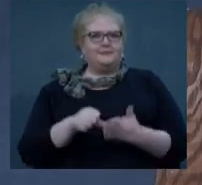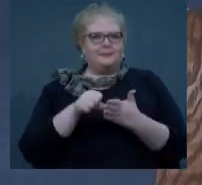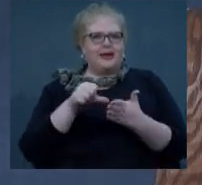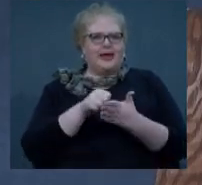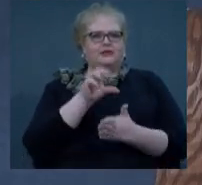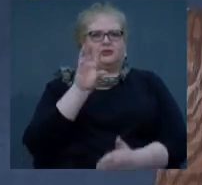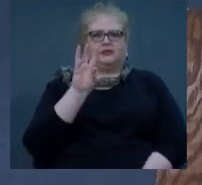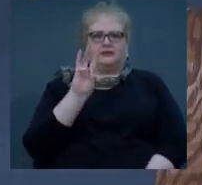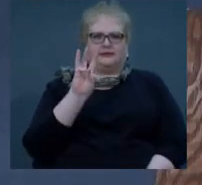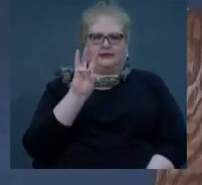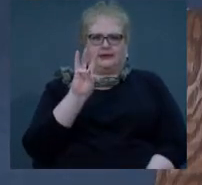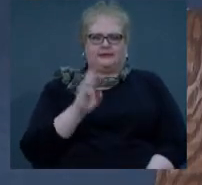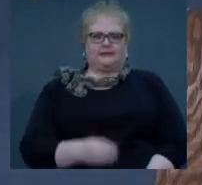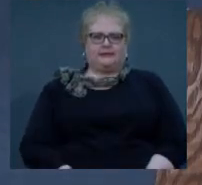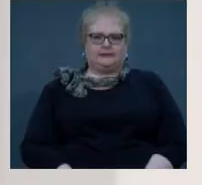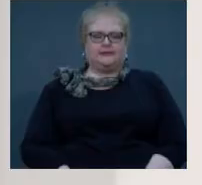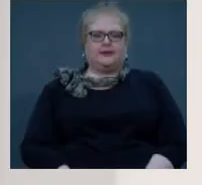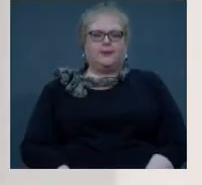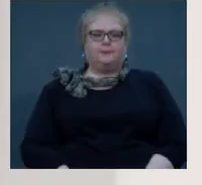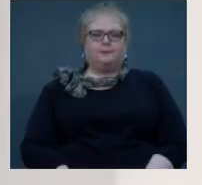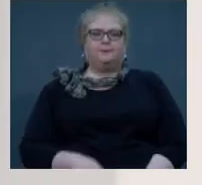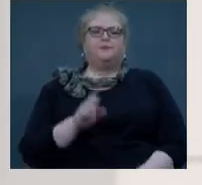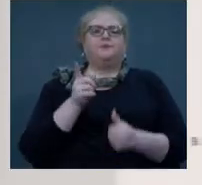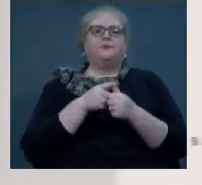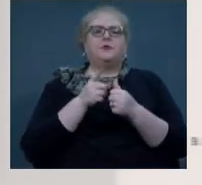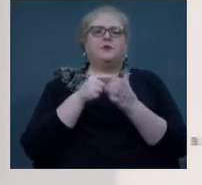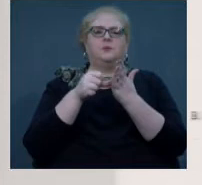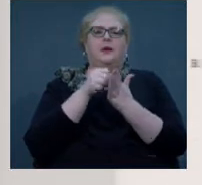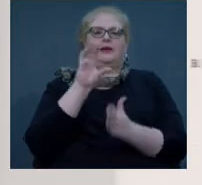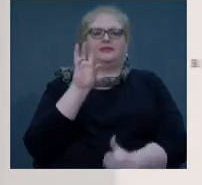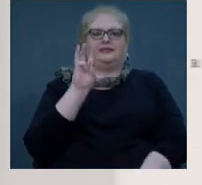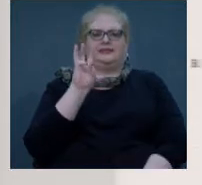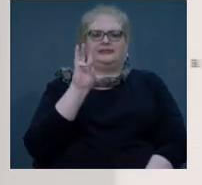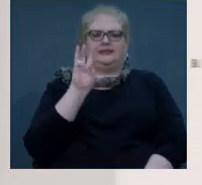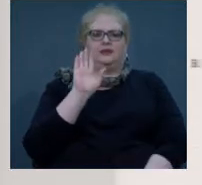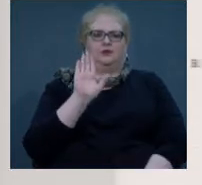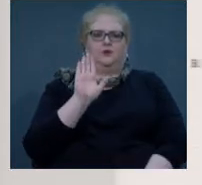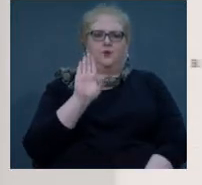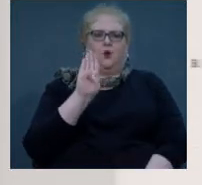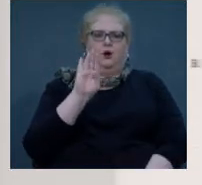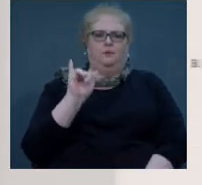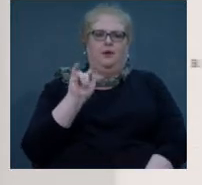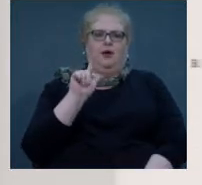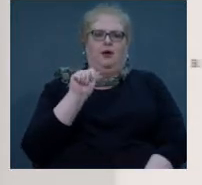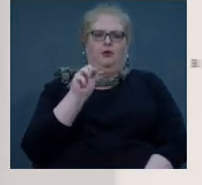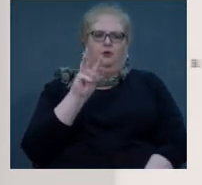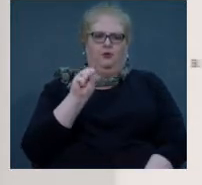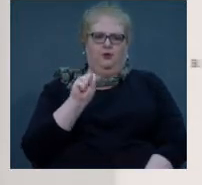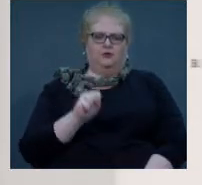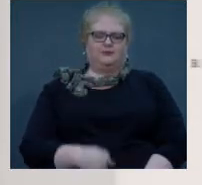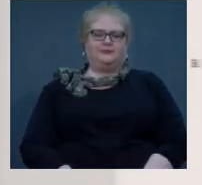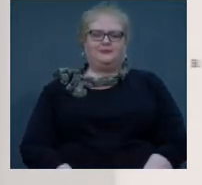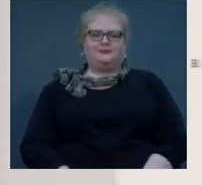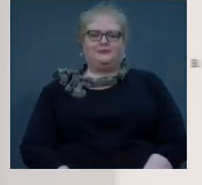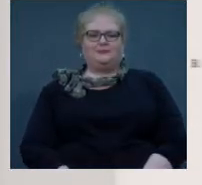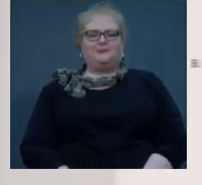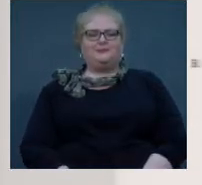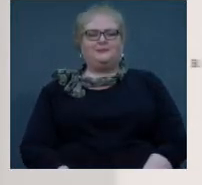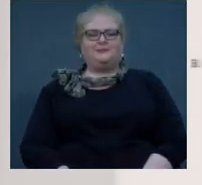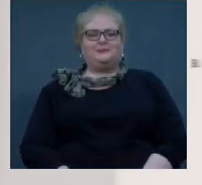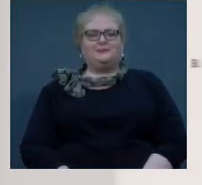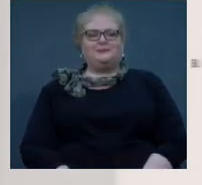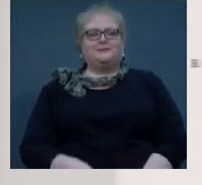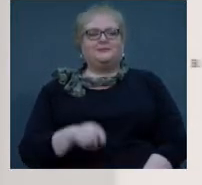6. Let's go to page 6 of your bylaws. And there's